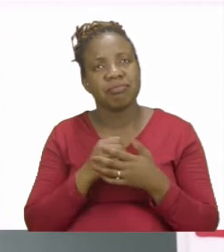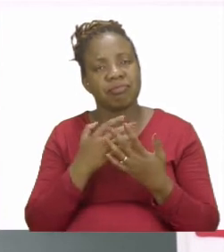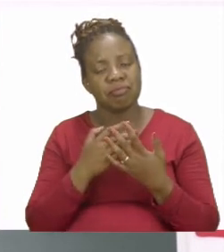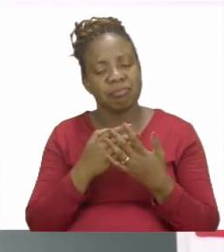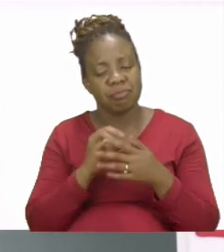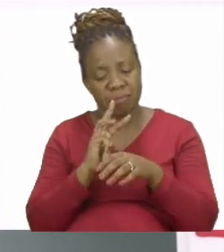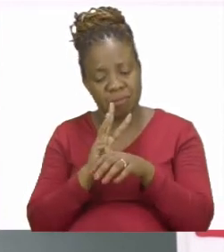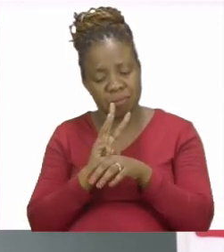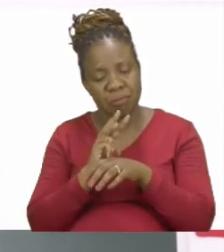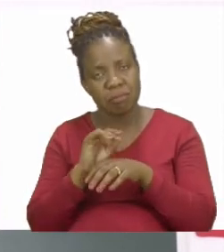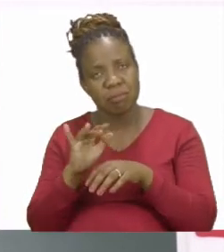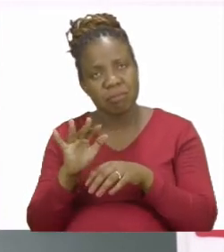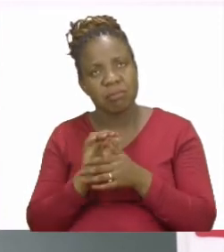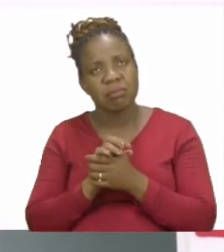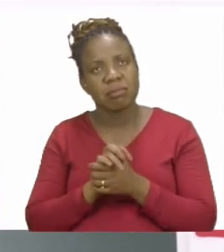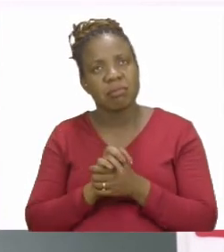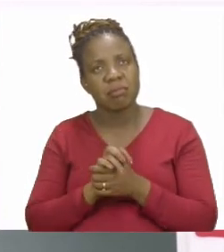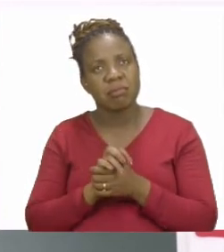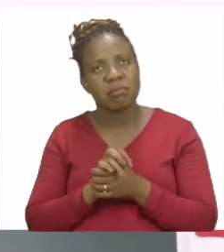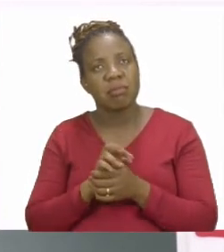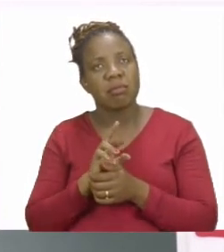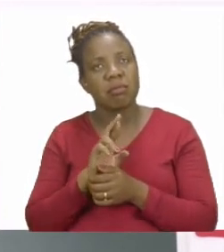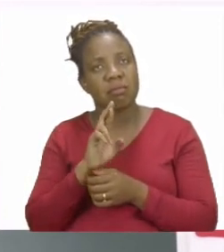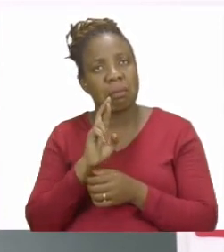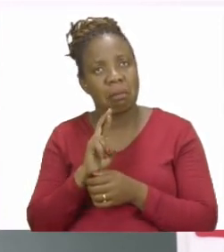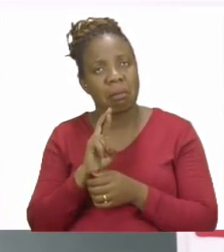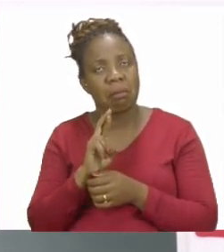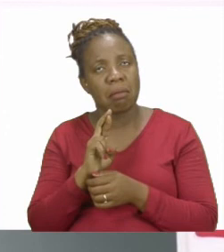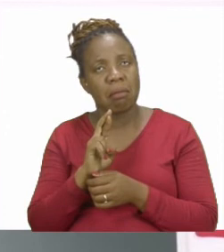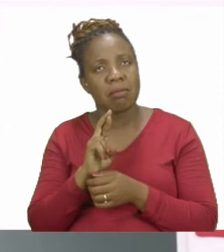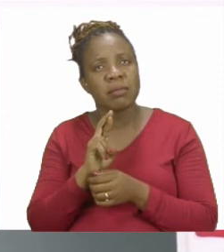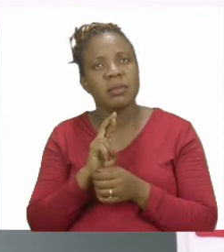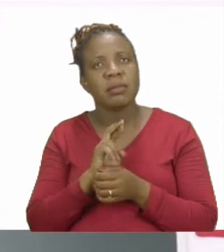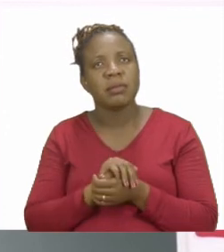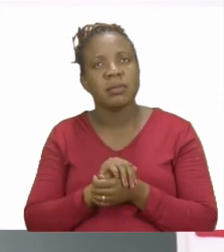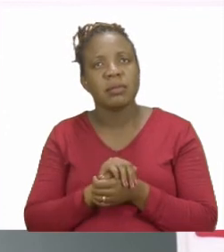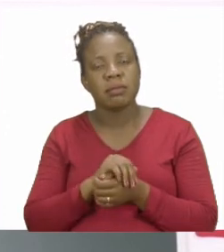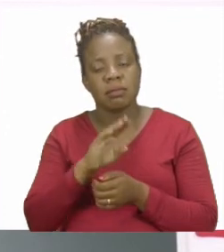letter. It's an R. So we have